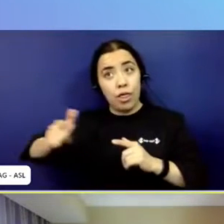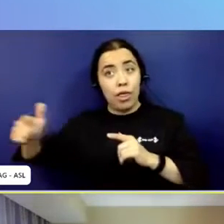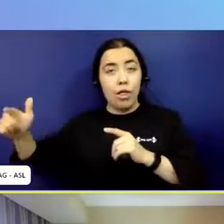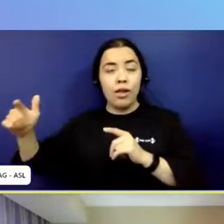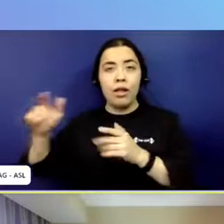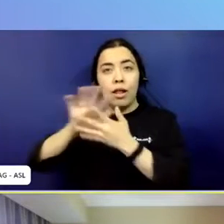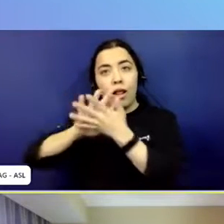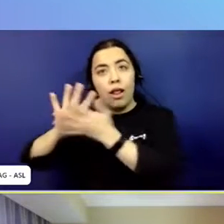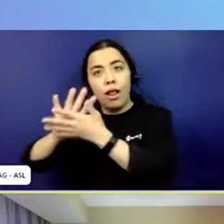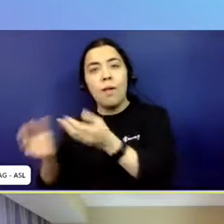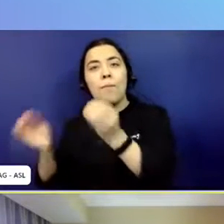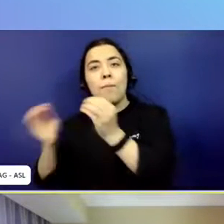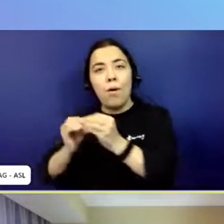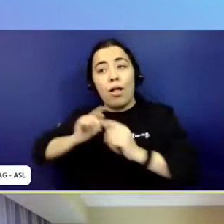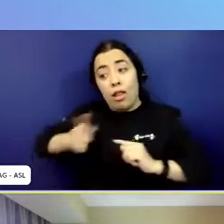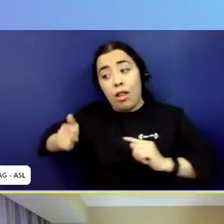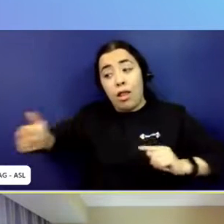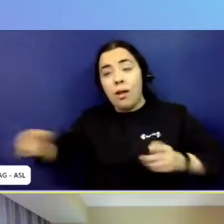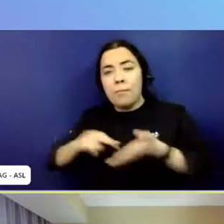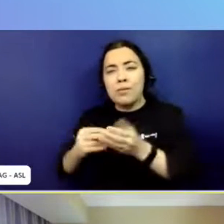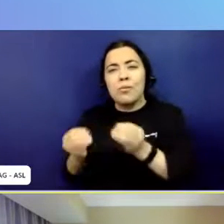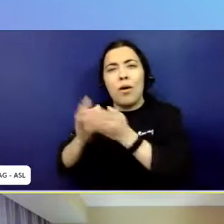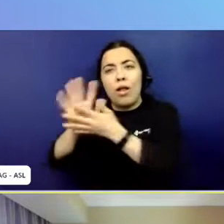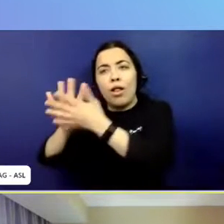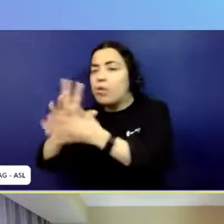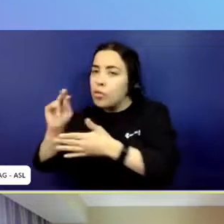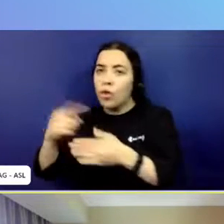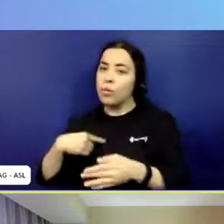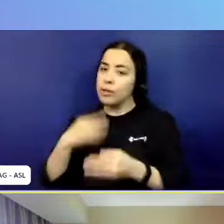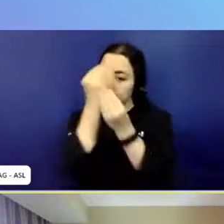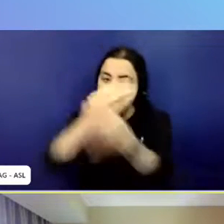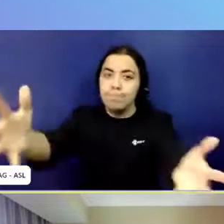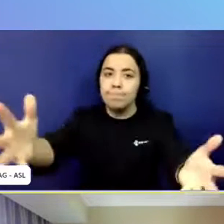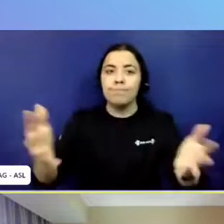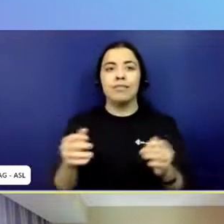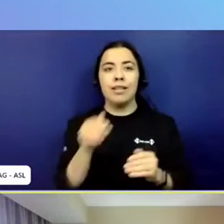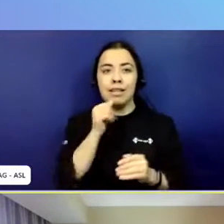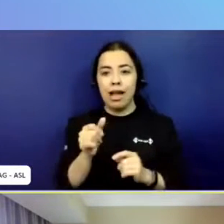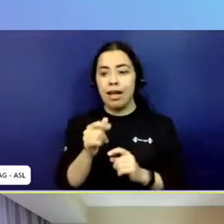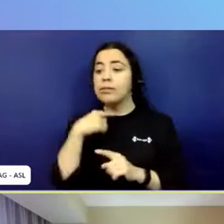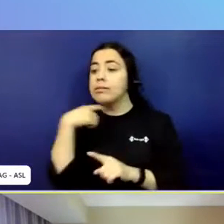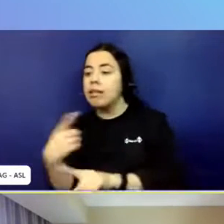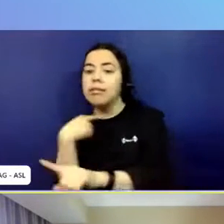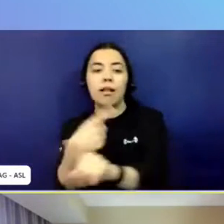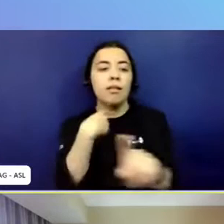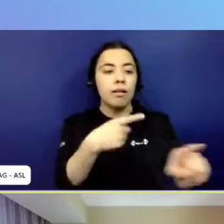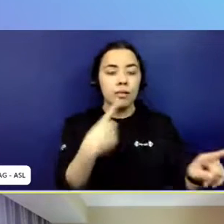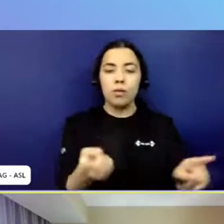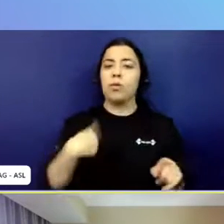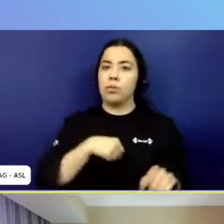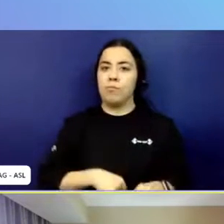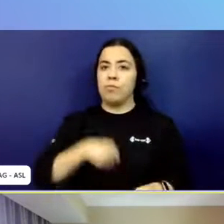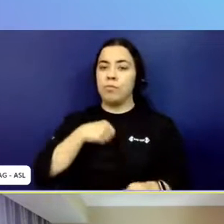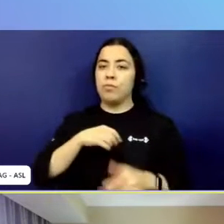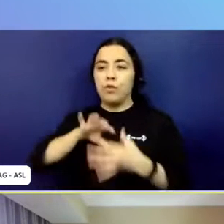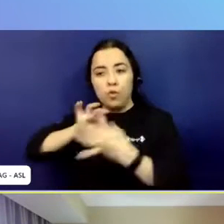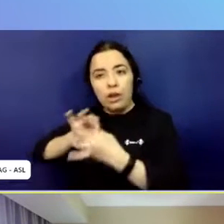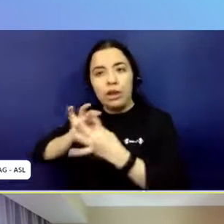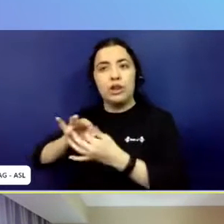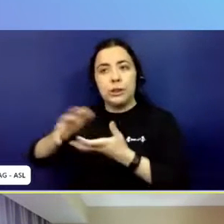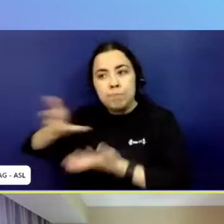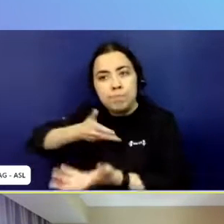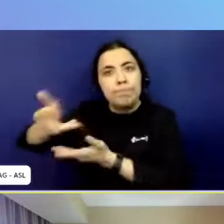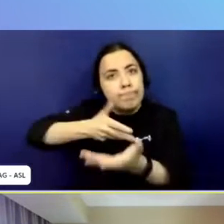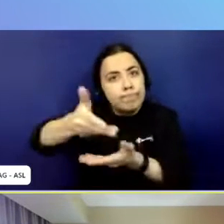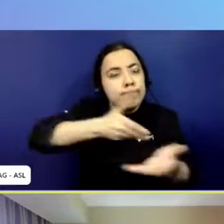helps actually build relationships. And at Hilton, we really pride ourselves on the relationship building aspect that enables all